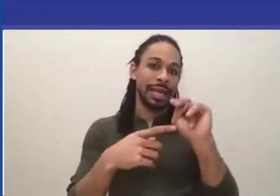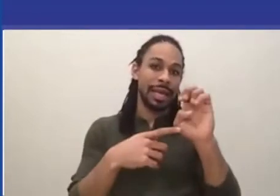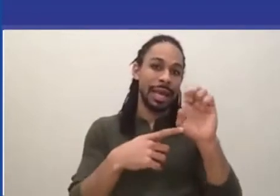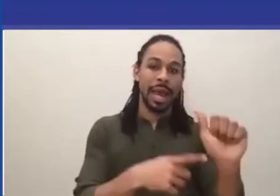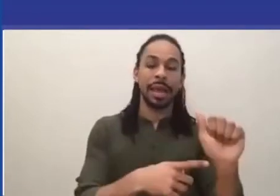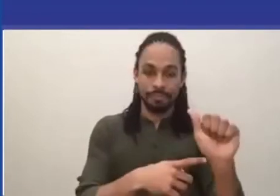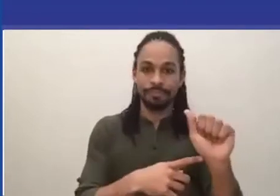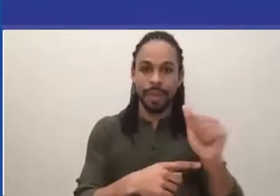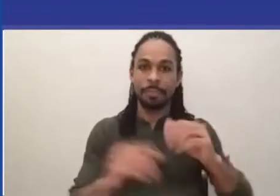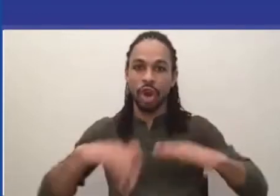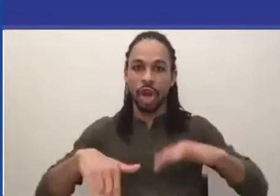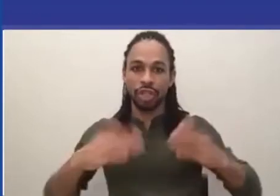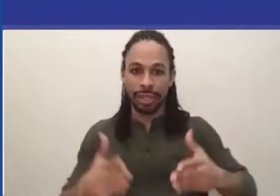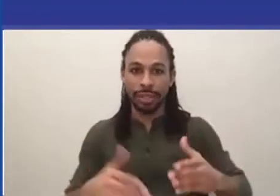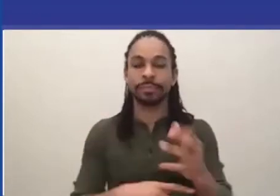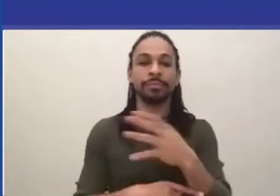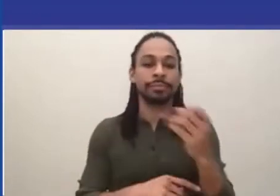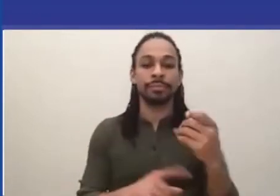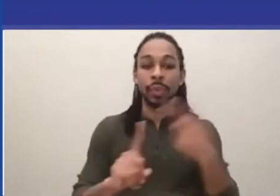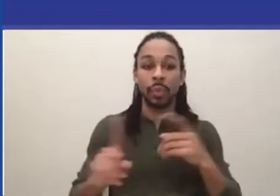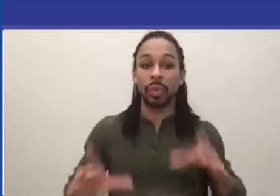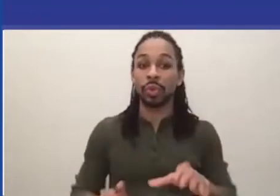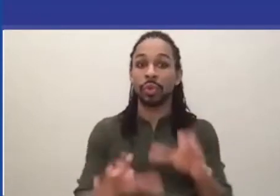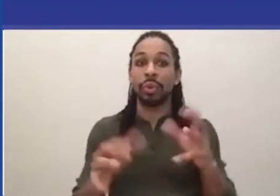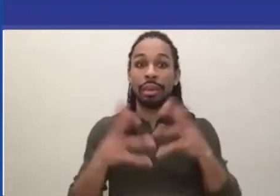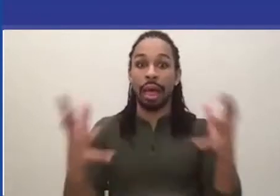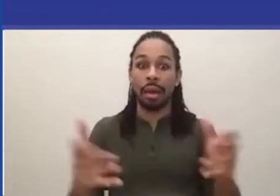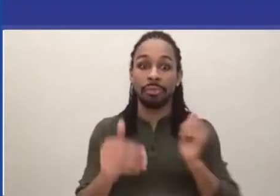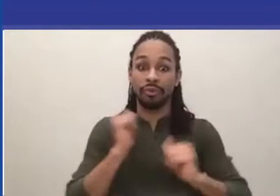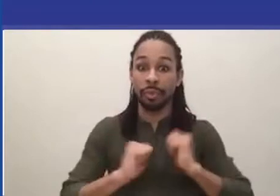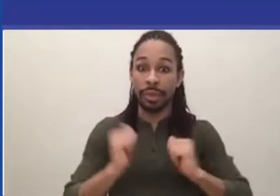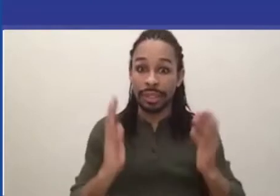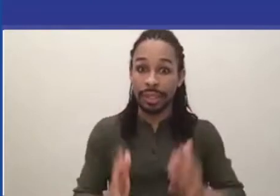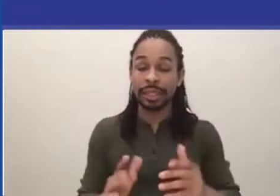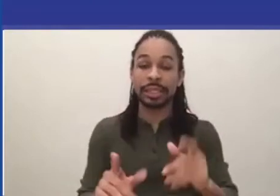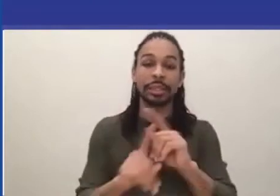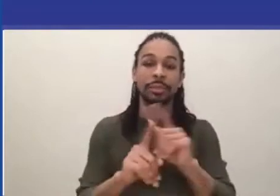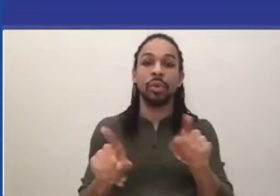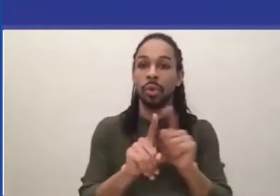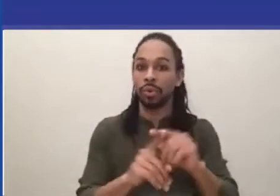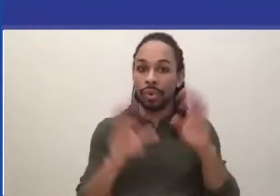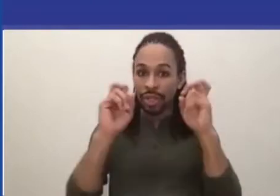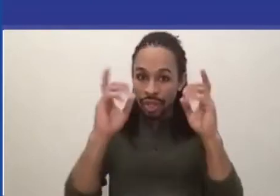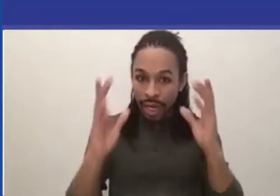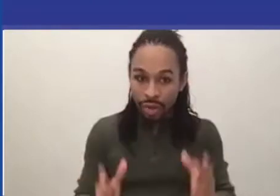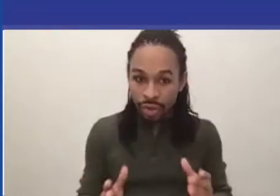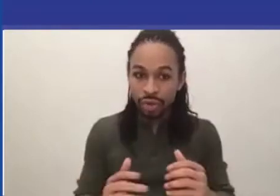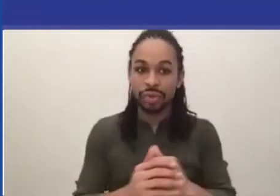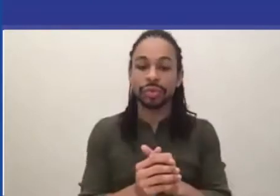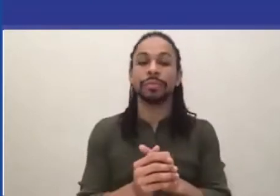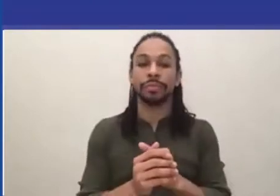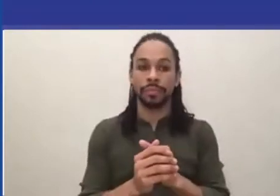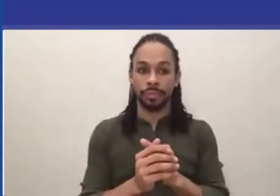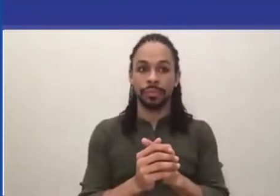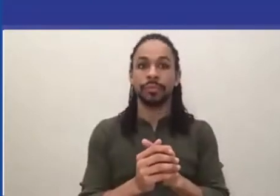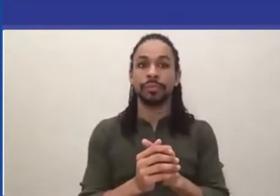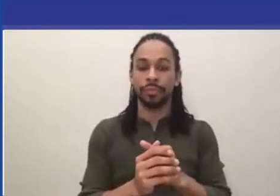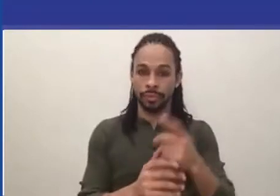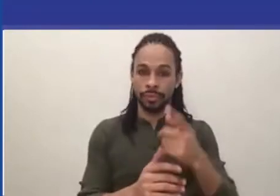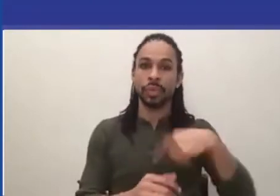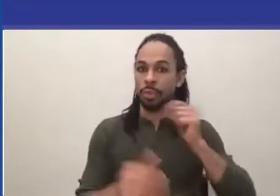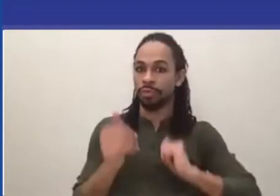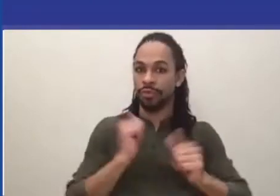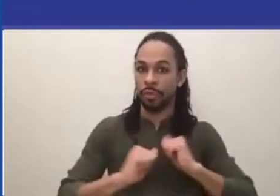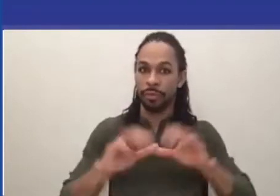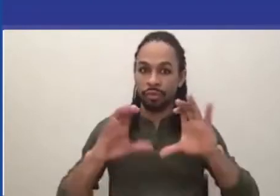educators. We are a performing group as well. And we use our dance forms and